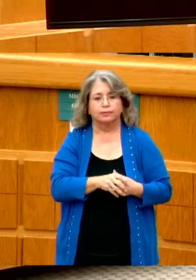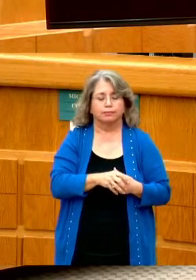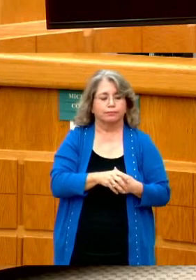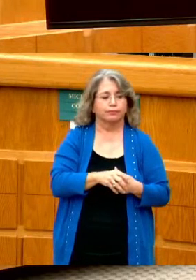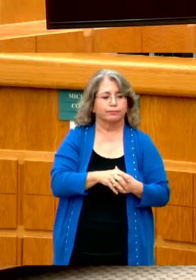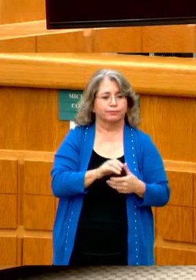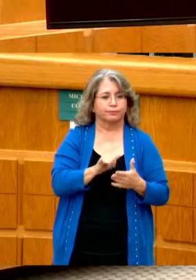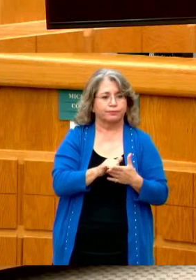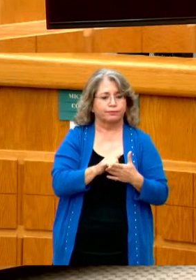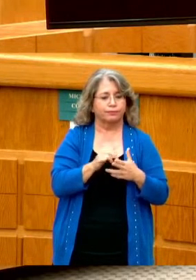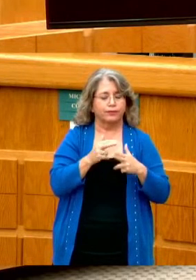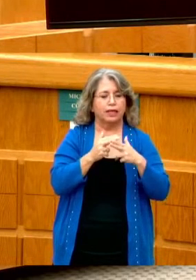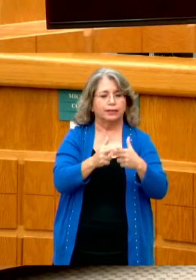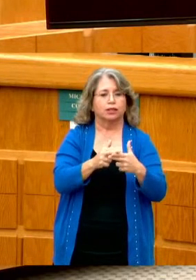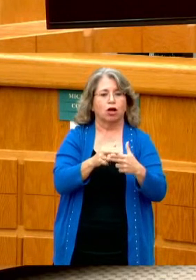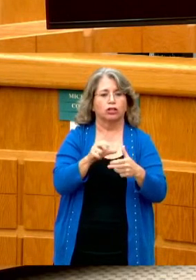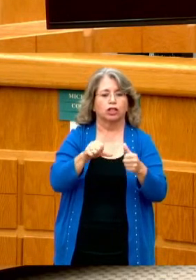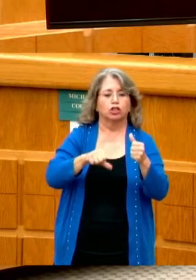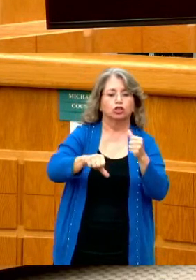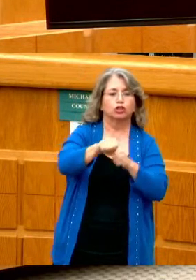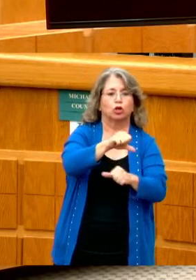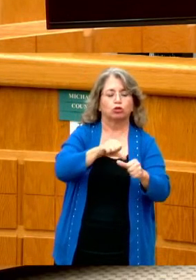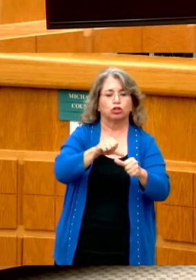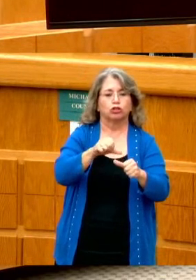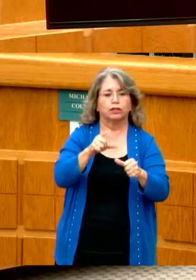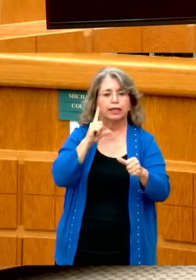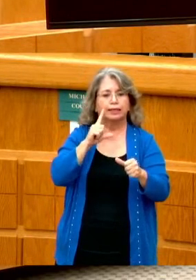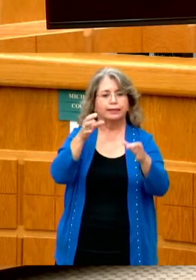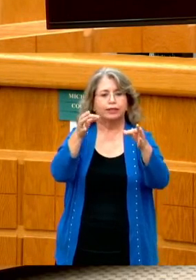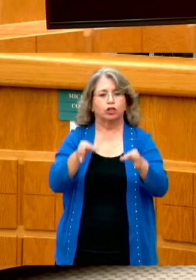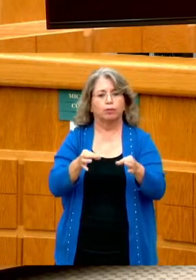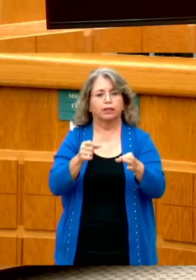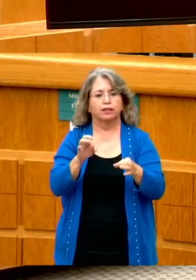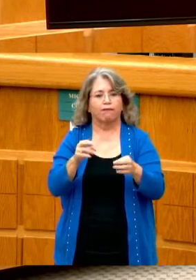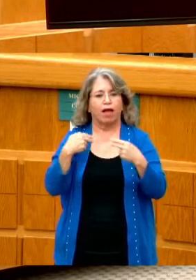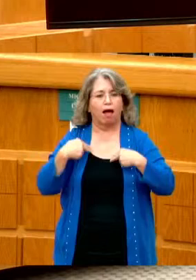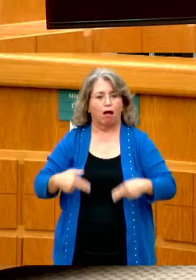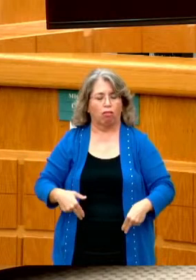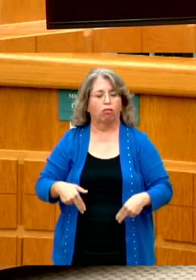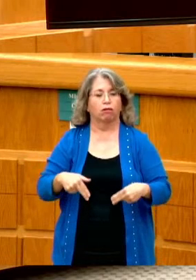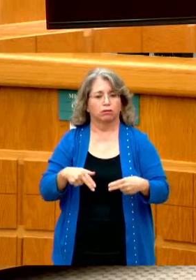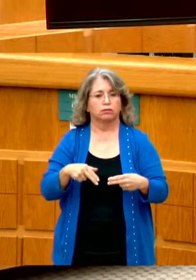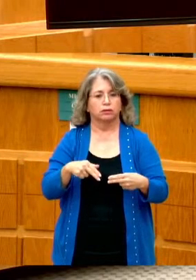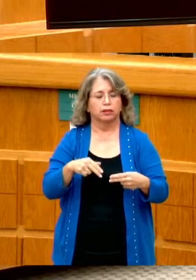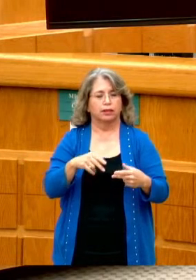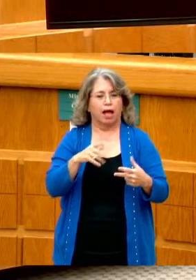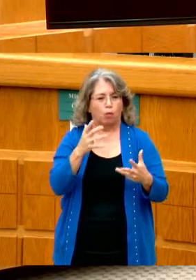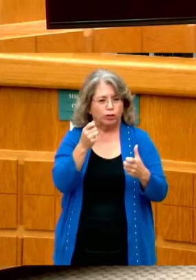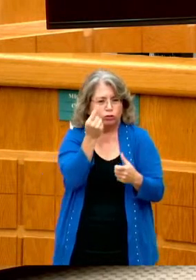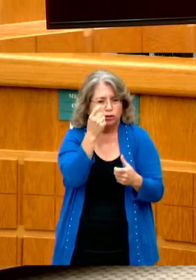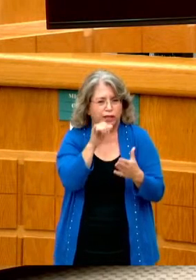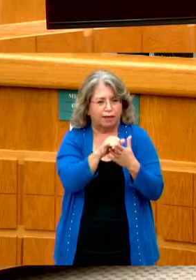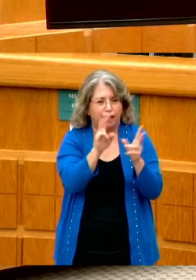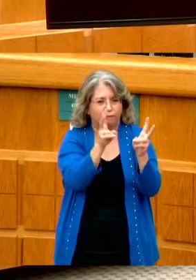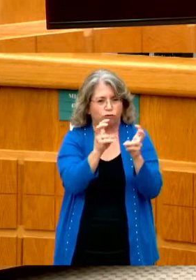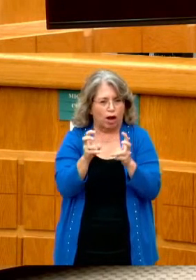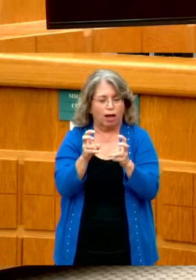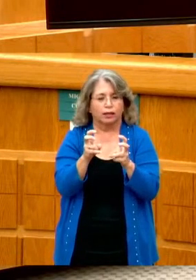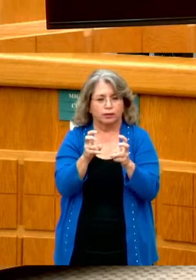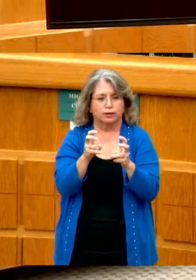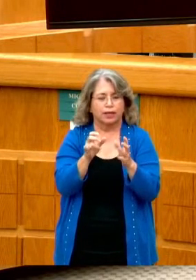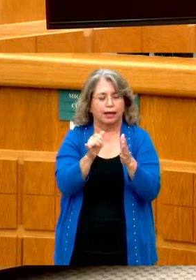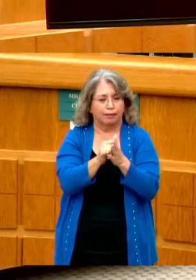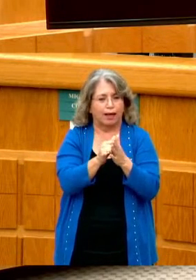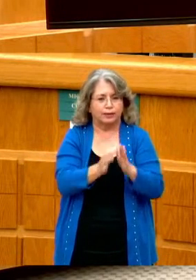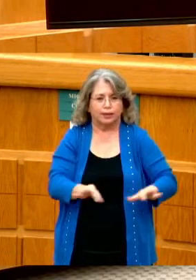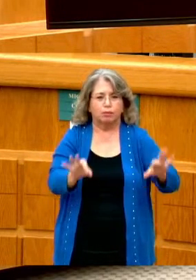It's a phrase I want you to get very comfortable with because like flattening the curve, it matters in vaccination.